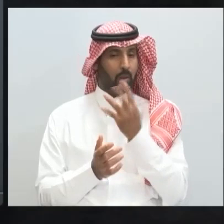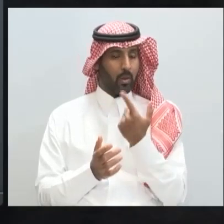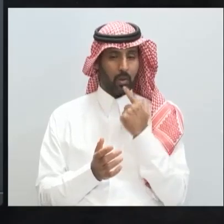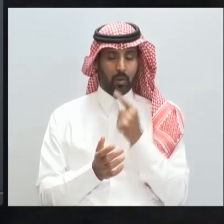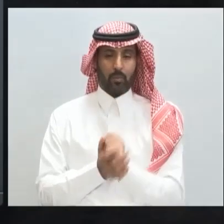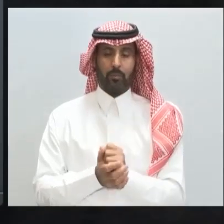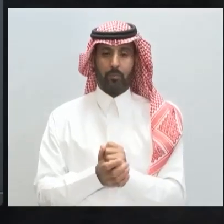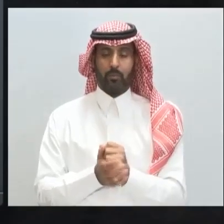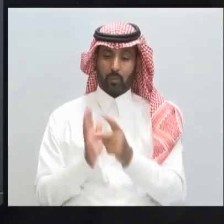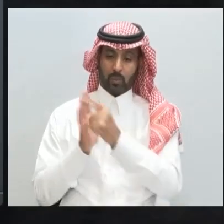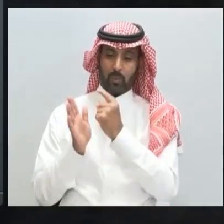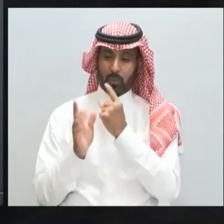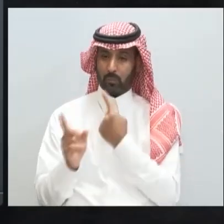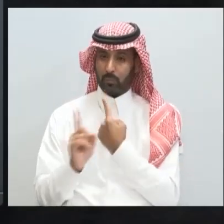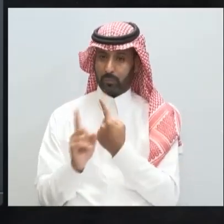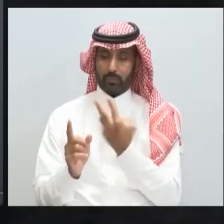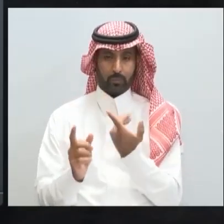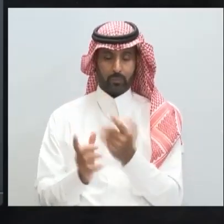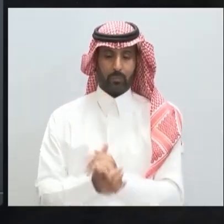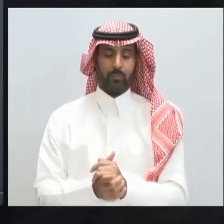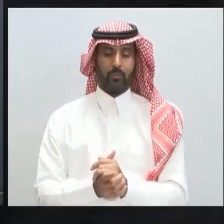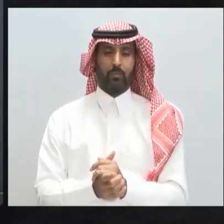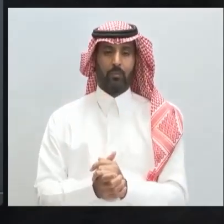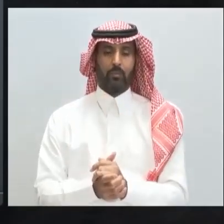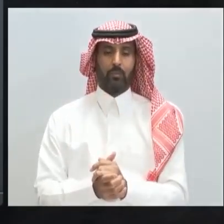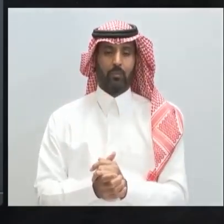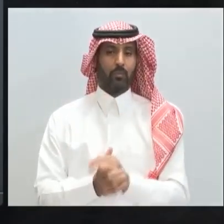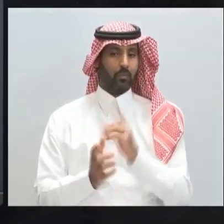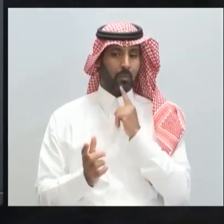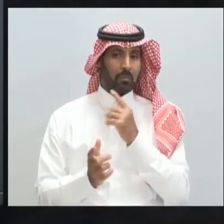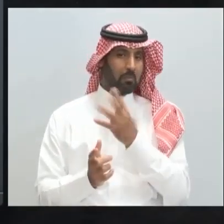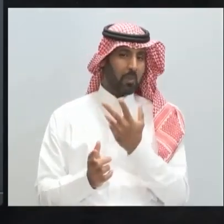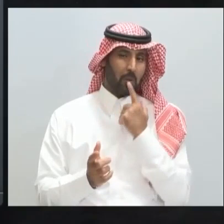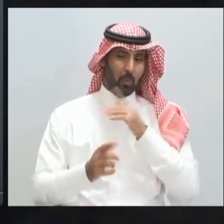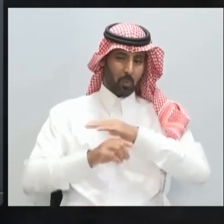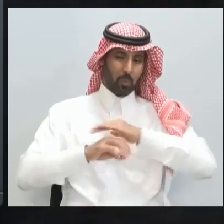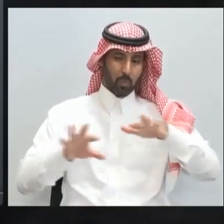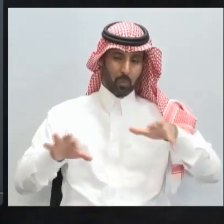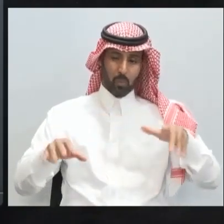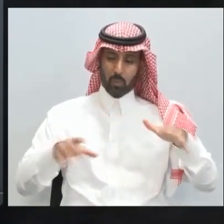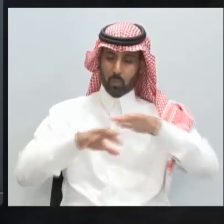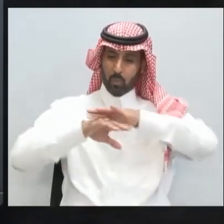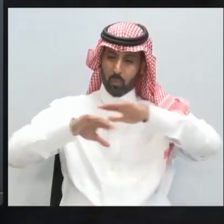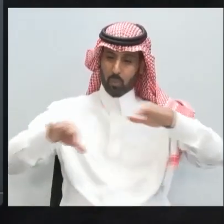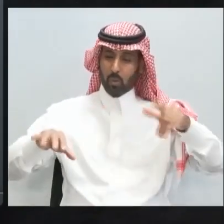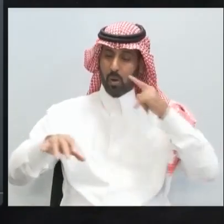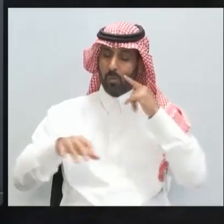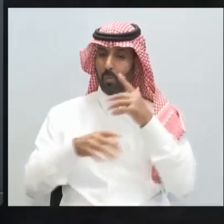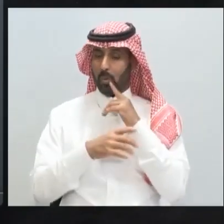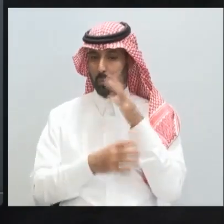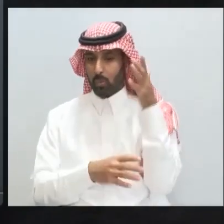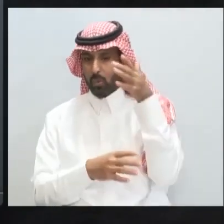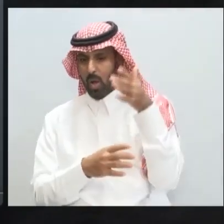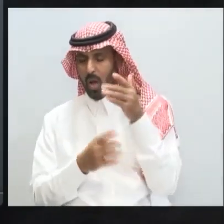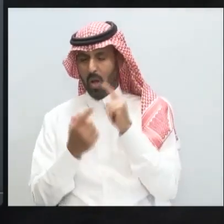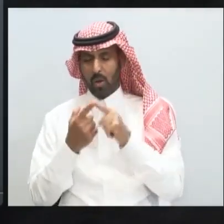the conversation. So maybe it's about the desert, camels and falcons and so